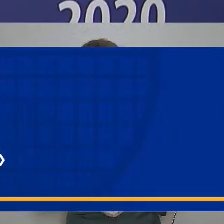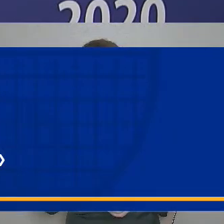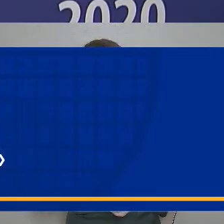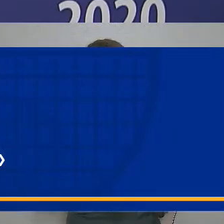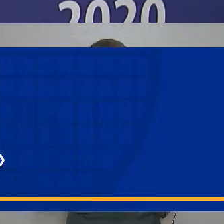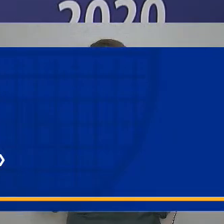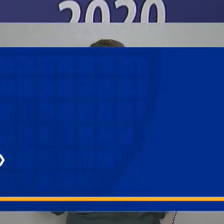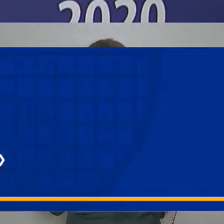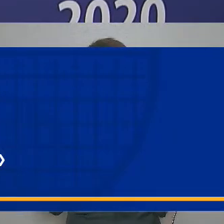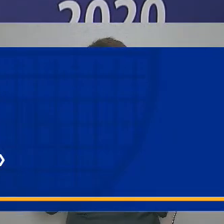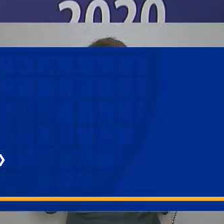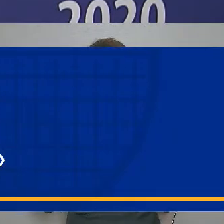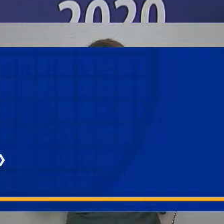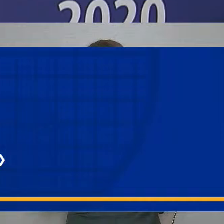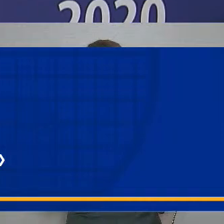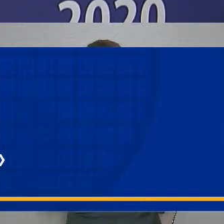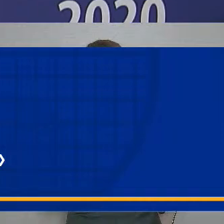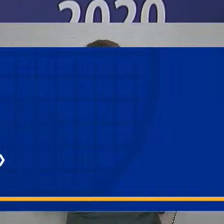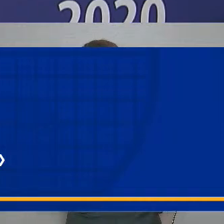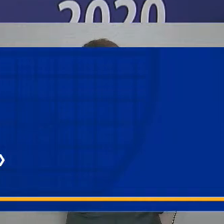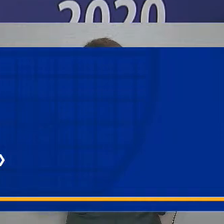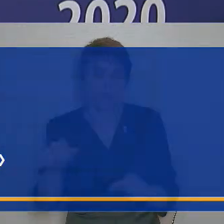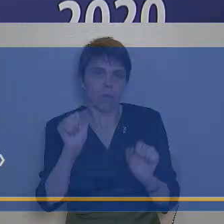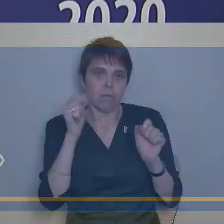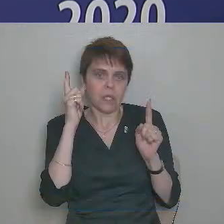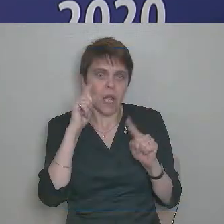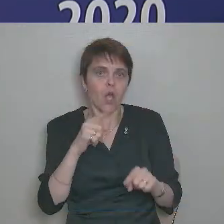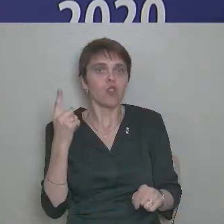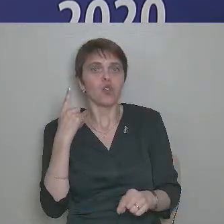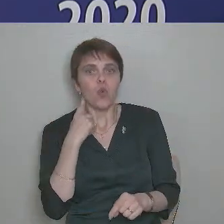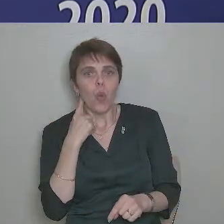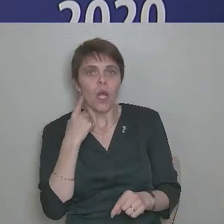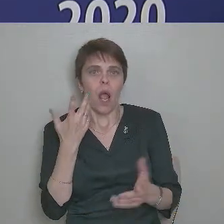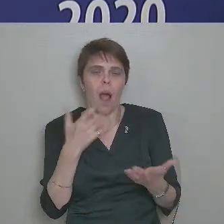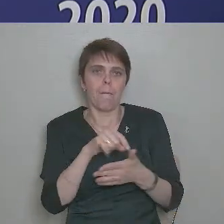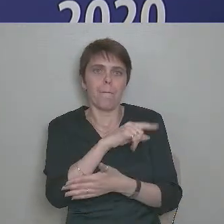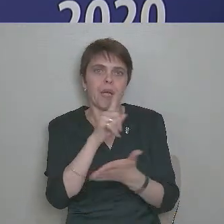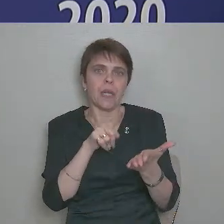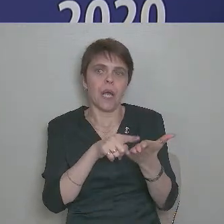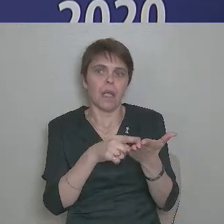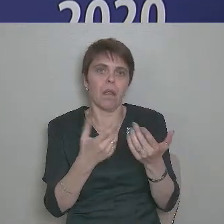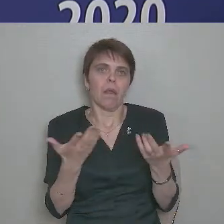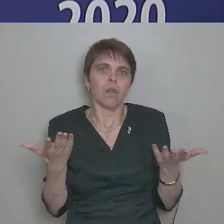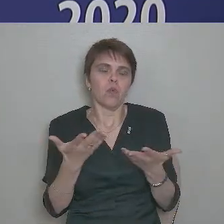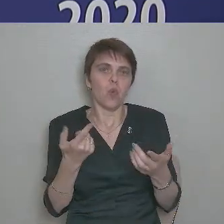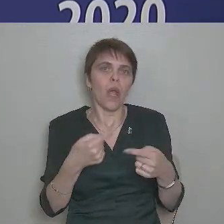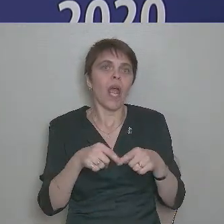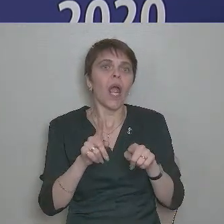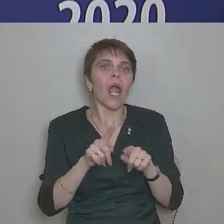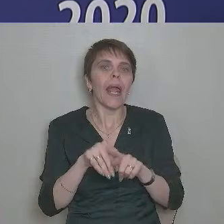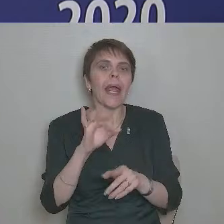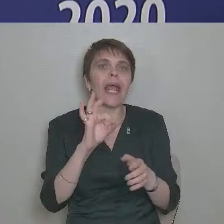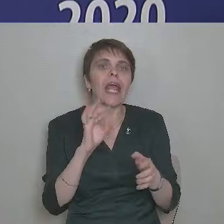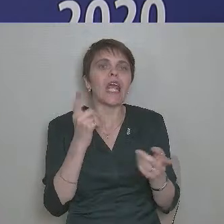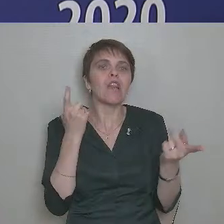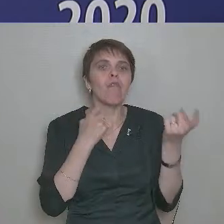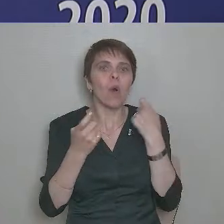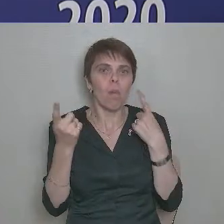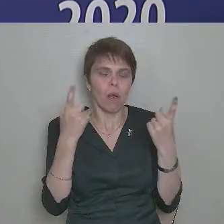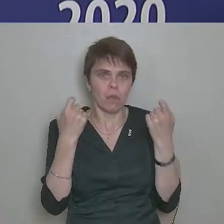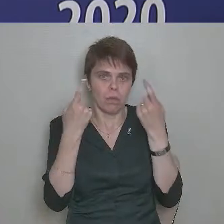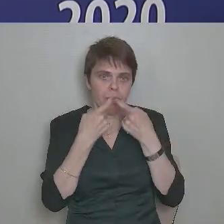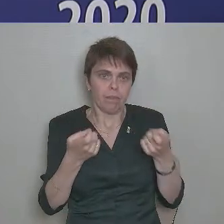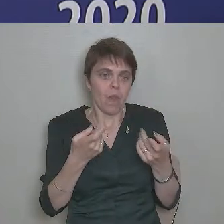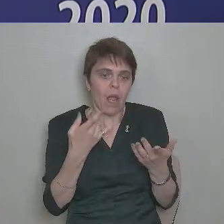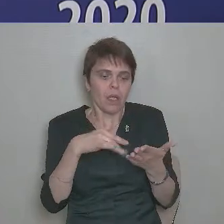some opponents might heard about some things and they report on it, but the question is how to